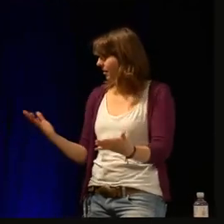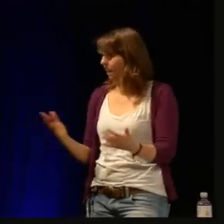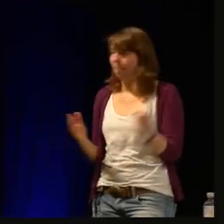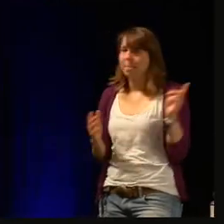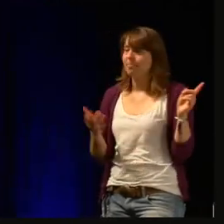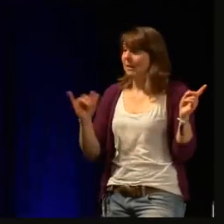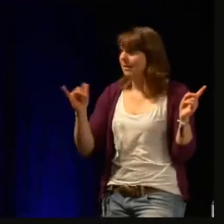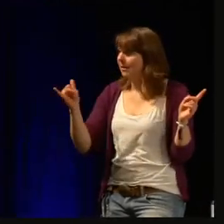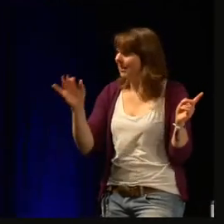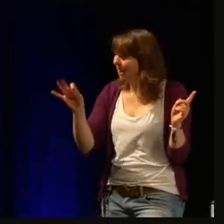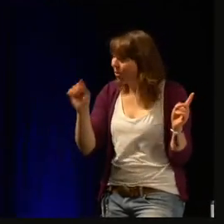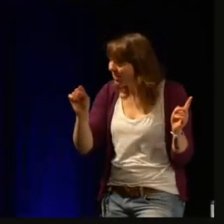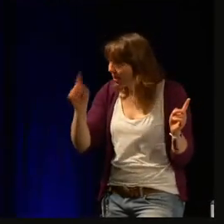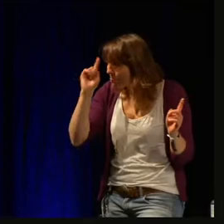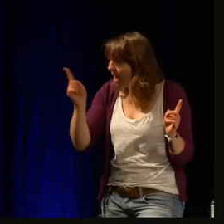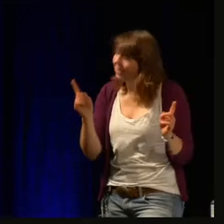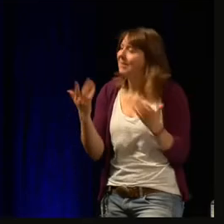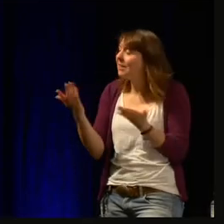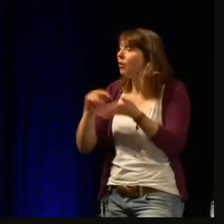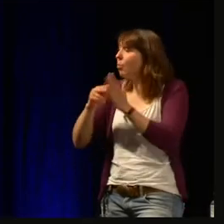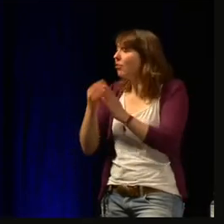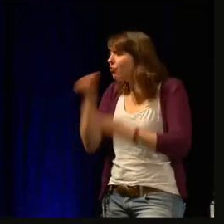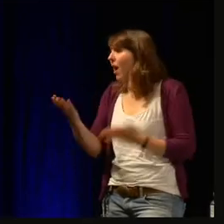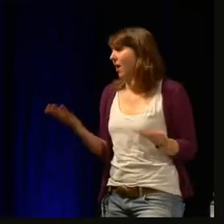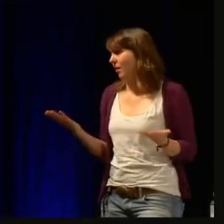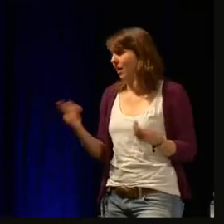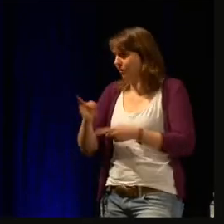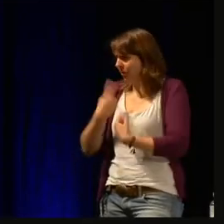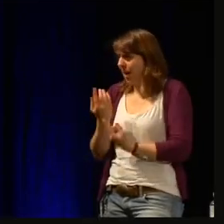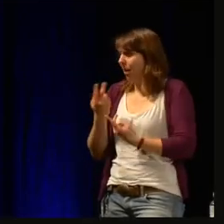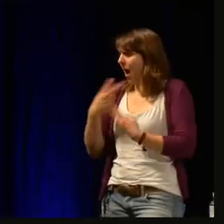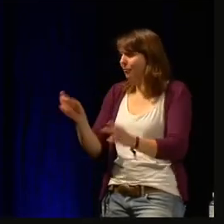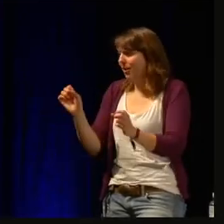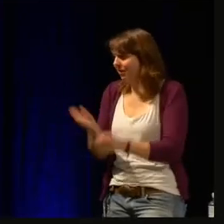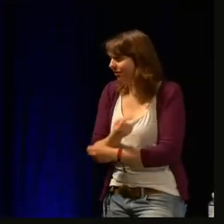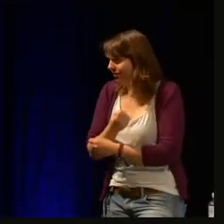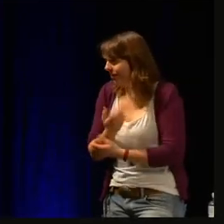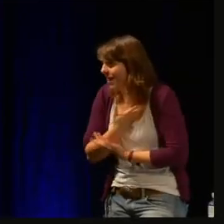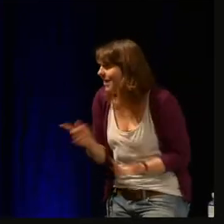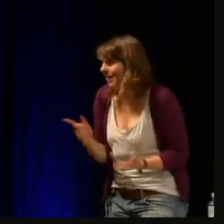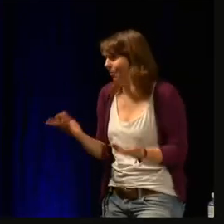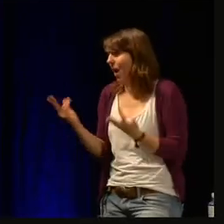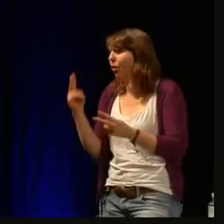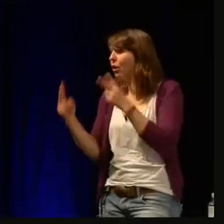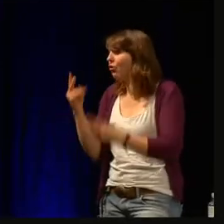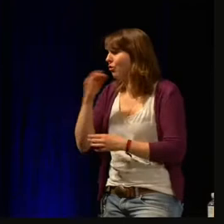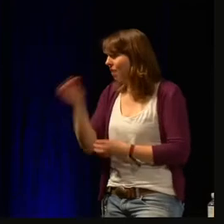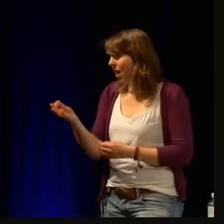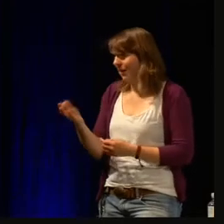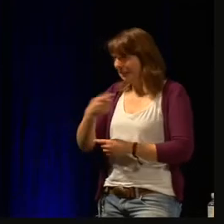genau das, worauf wir hinaus wollten. Yeah, that's what we wanted to get at. It's a political question and we don't want to answer that. Yeah.